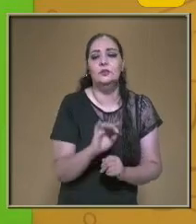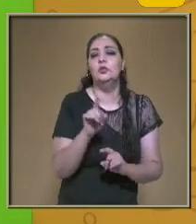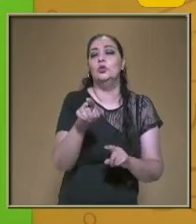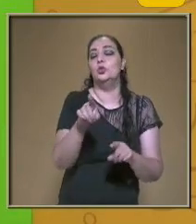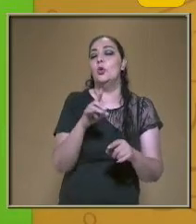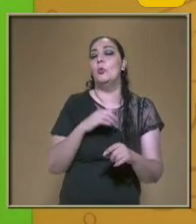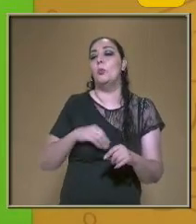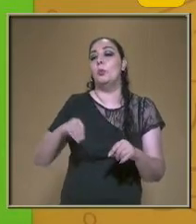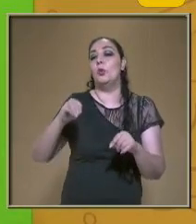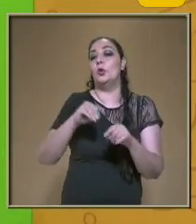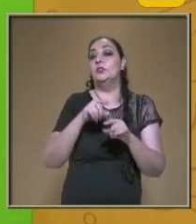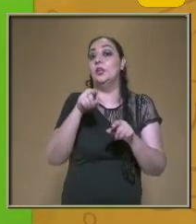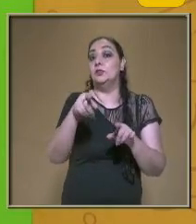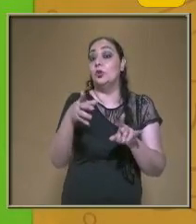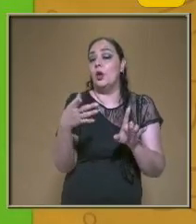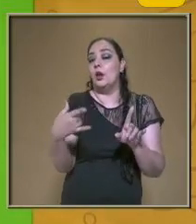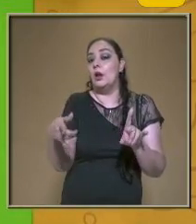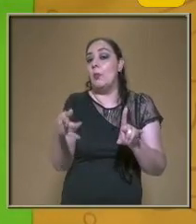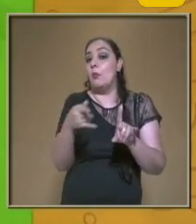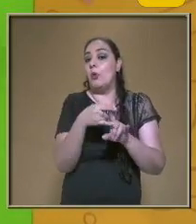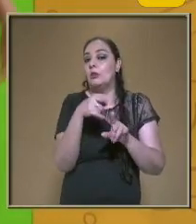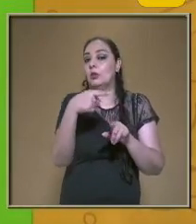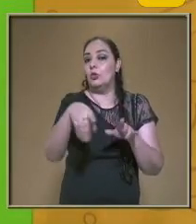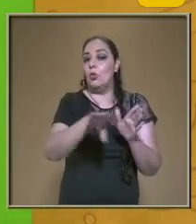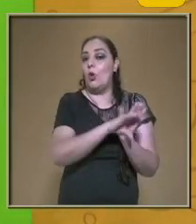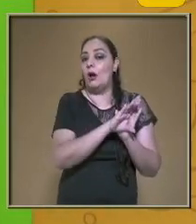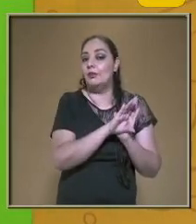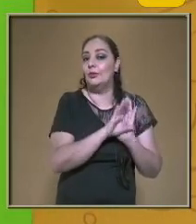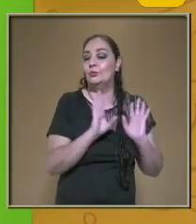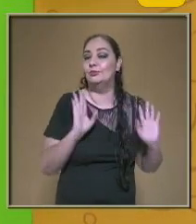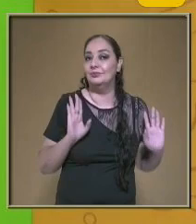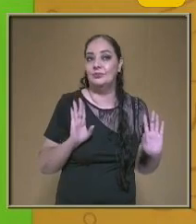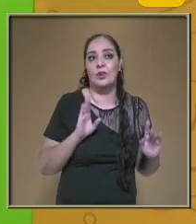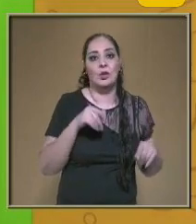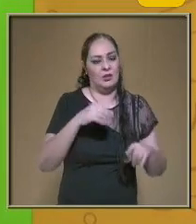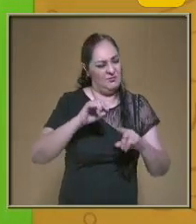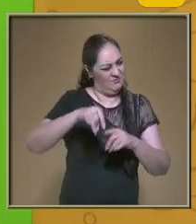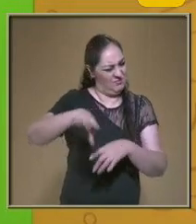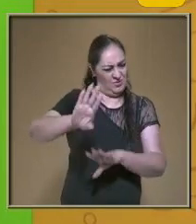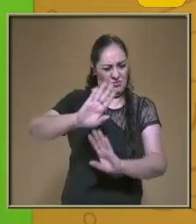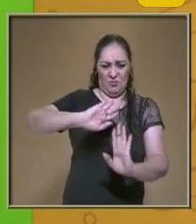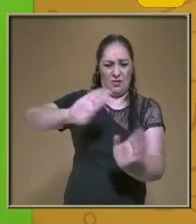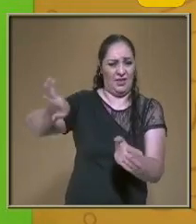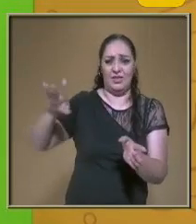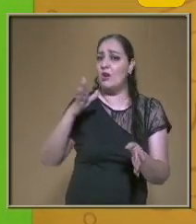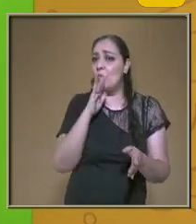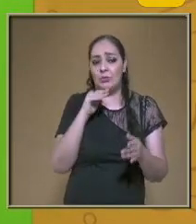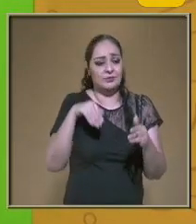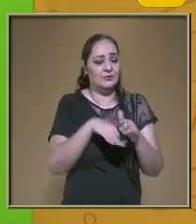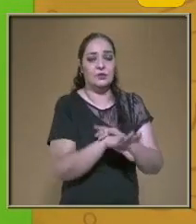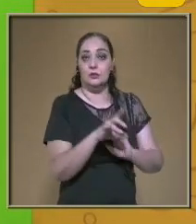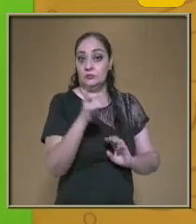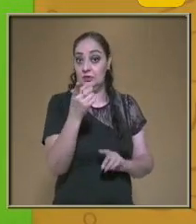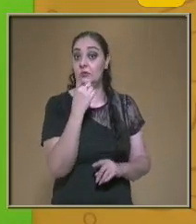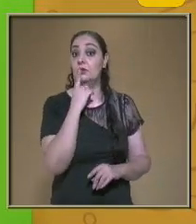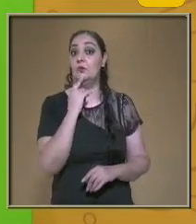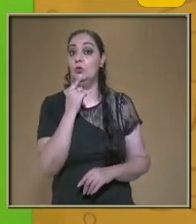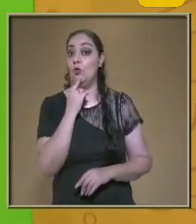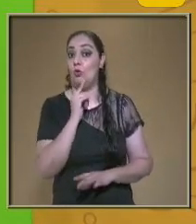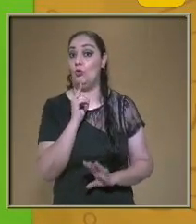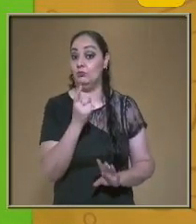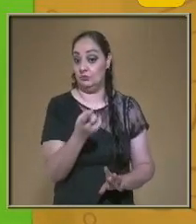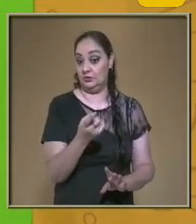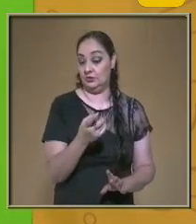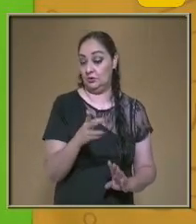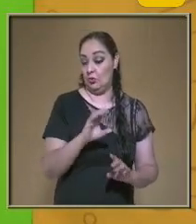in the door of your bedroom. Keep out, okay? Like, go away. Well, this is in red, so this is